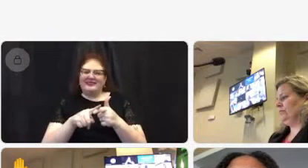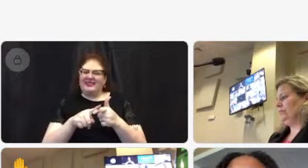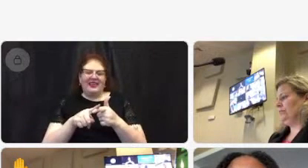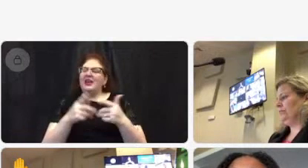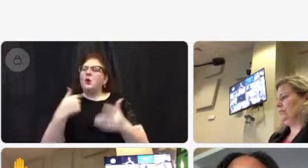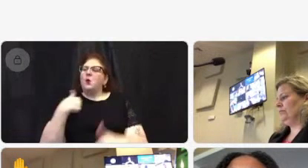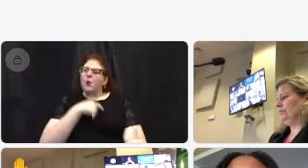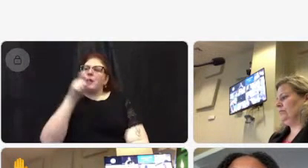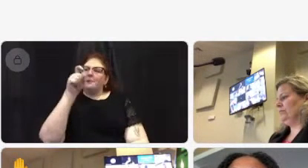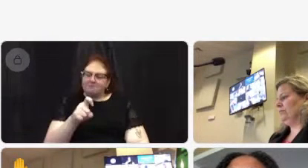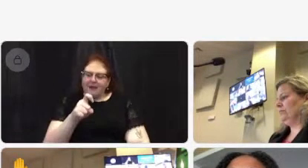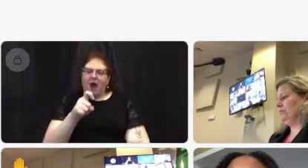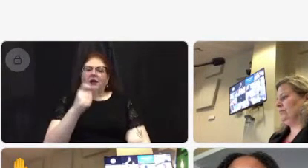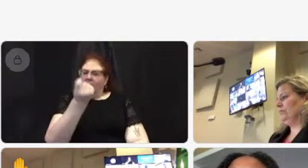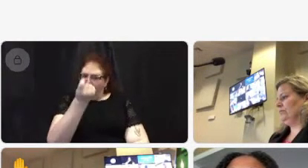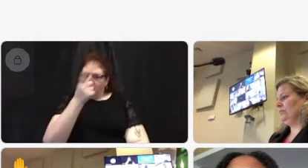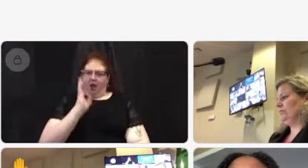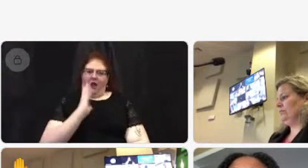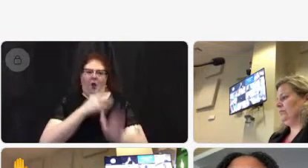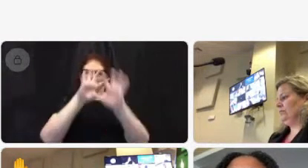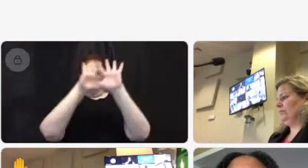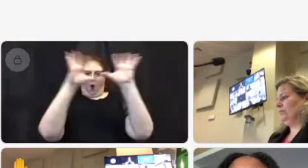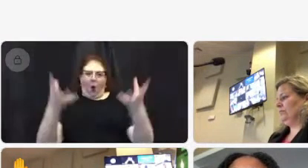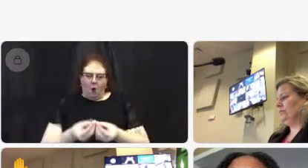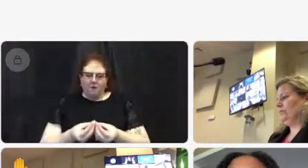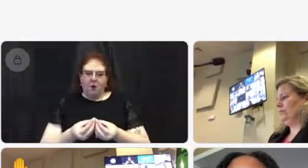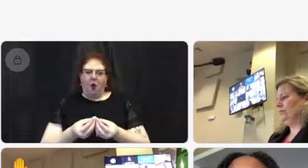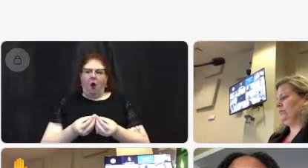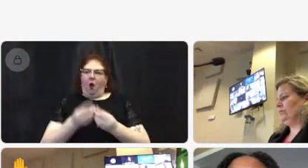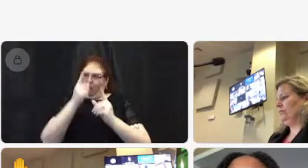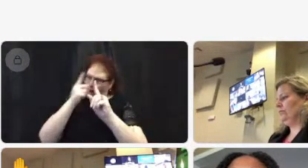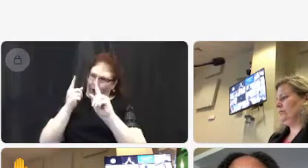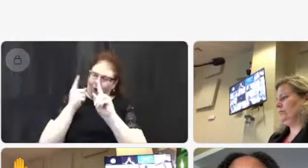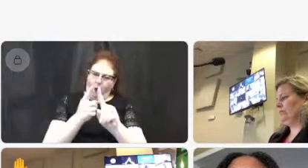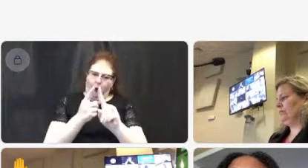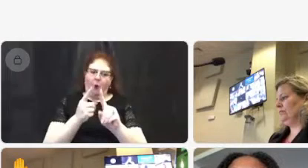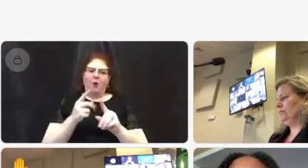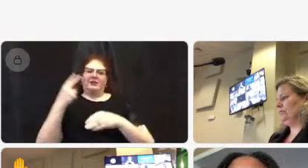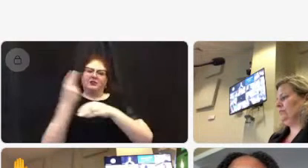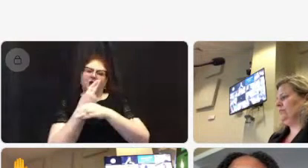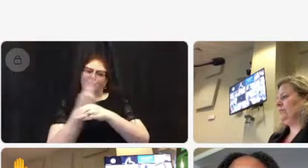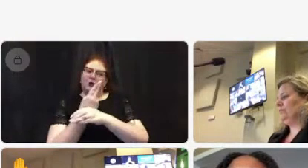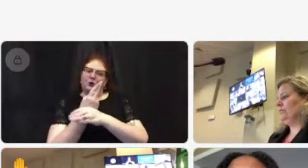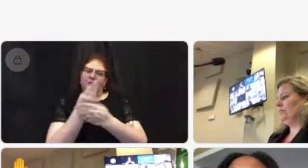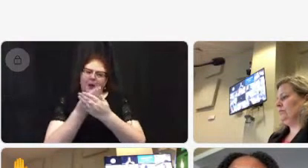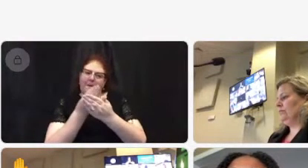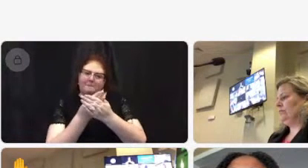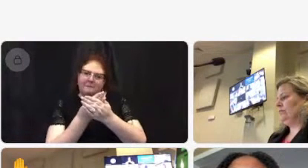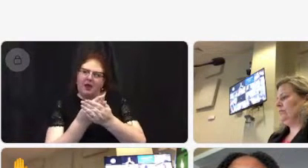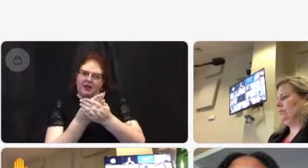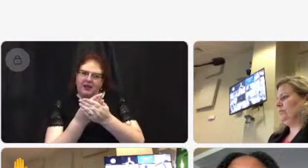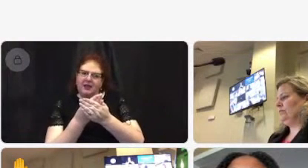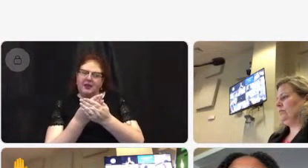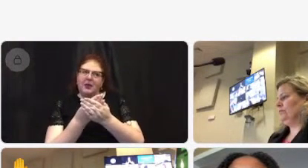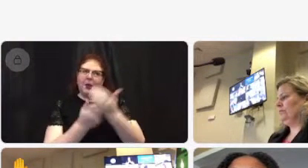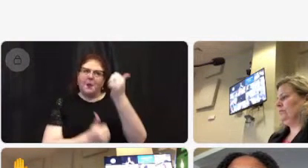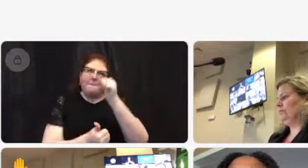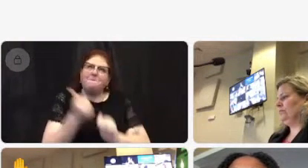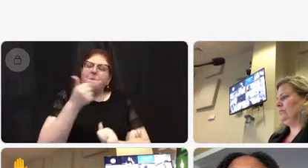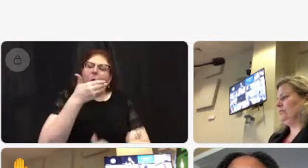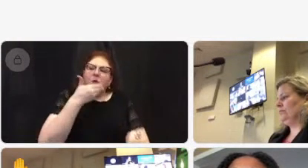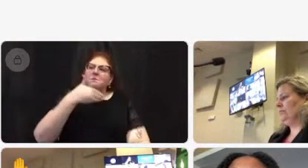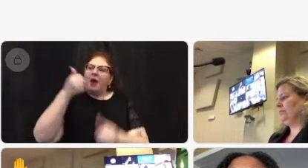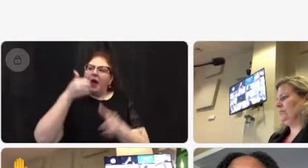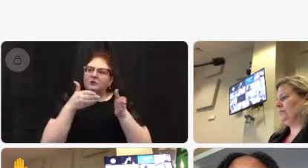we increase the amount of money coming in? And it can't be on property tax, so it has to be on tax revenue. That means more